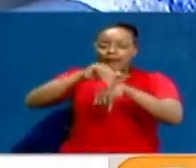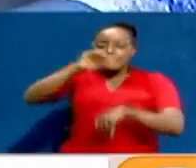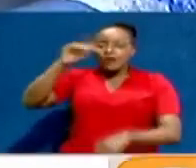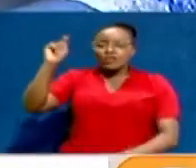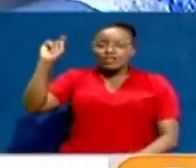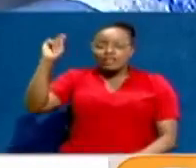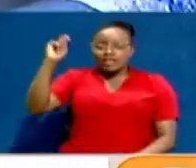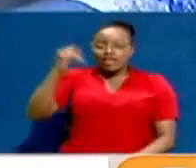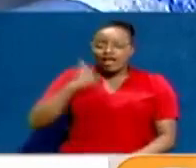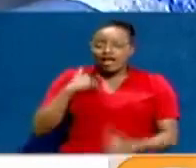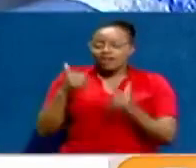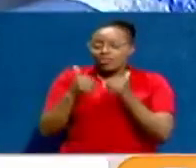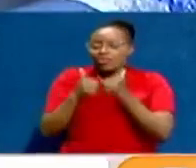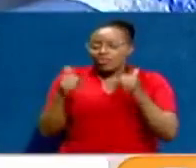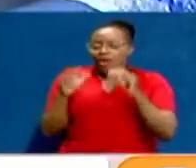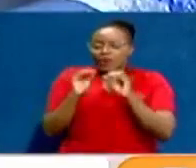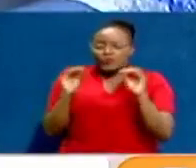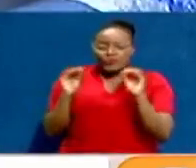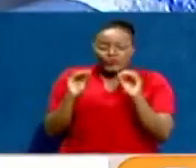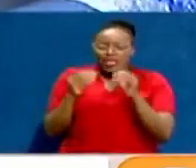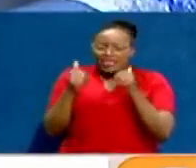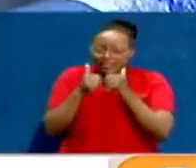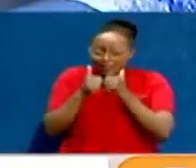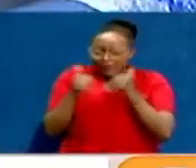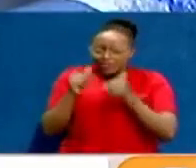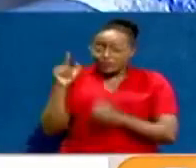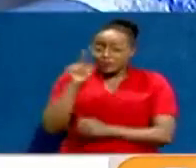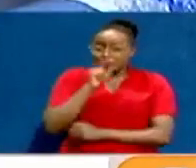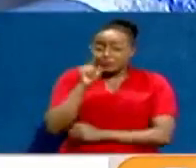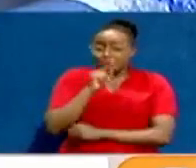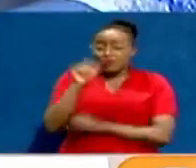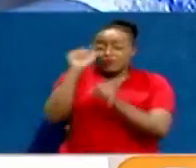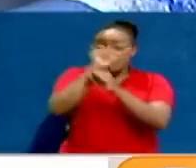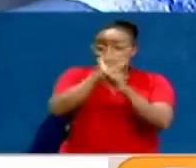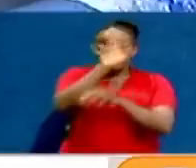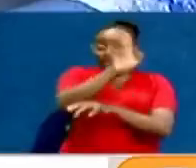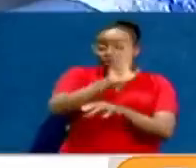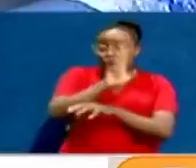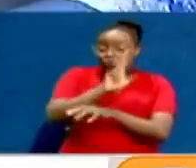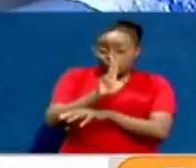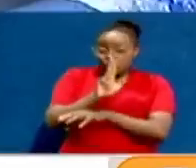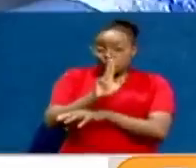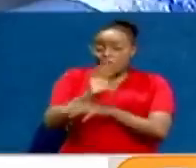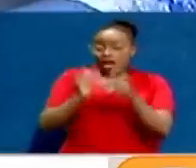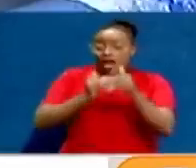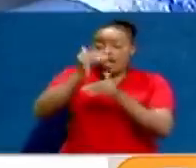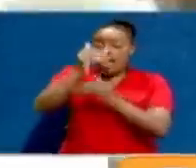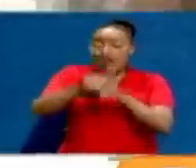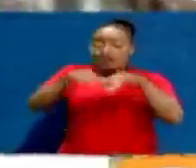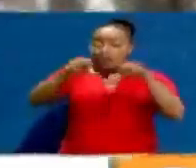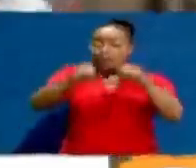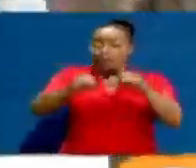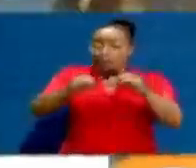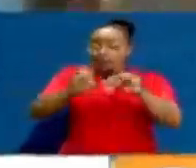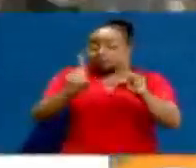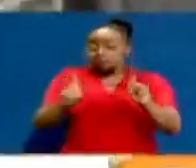is grappling with deep-seated divisions on the President Kenyatta succession.